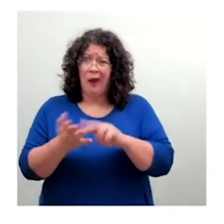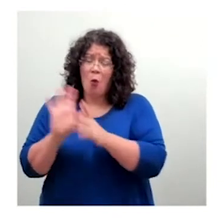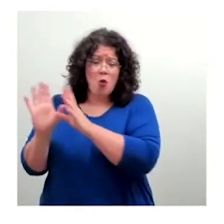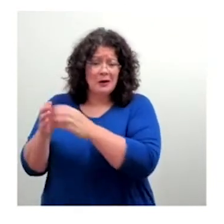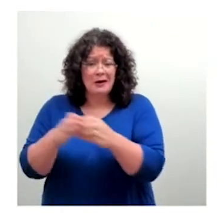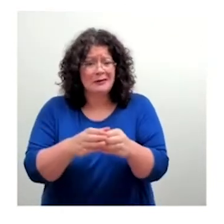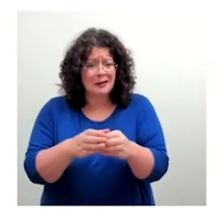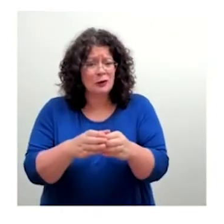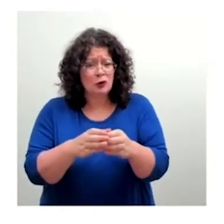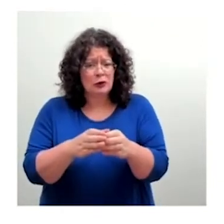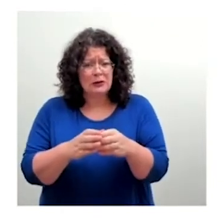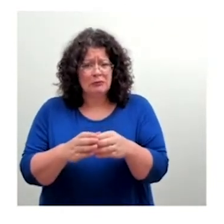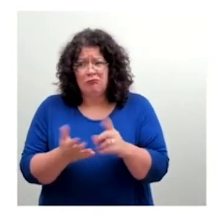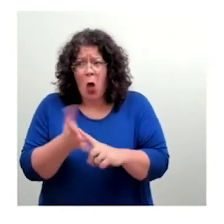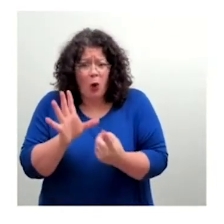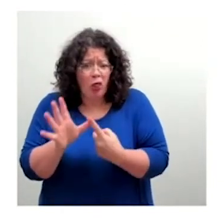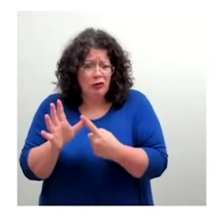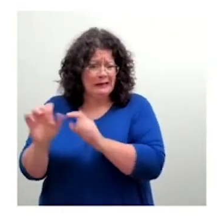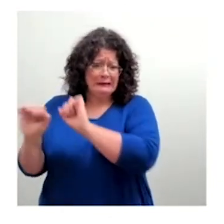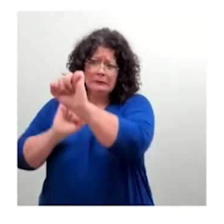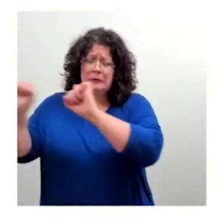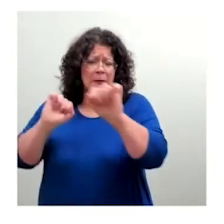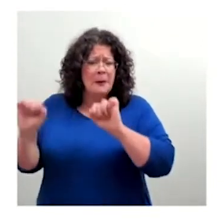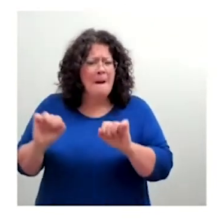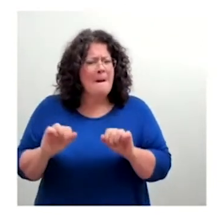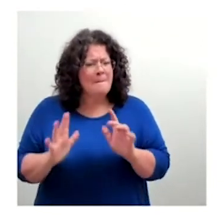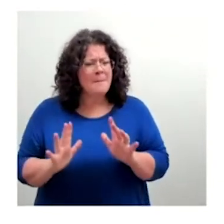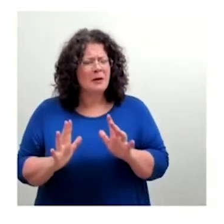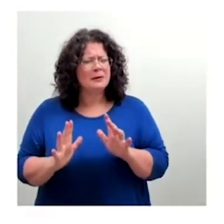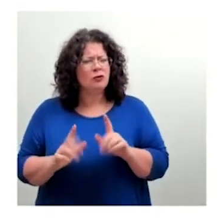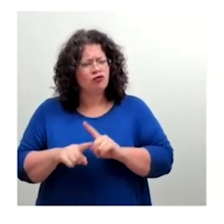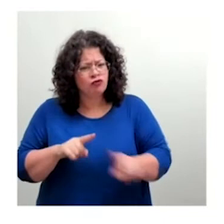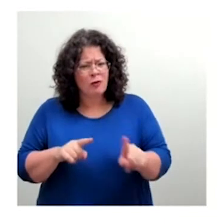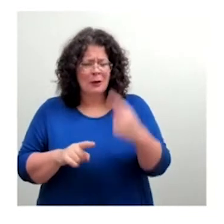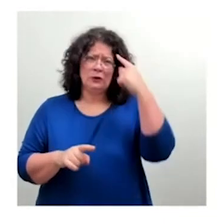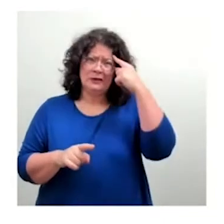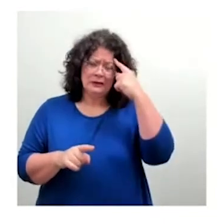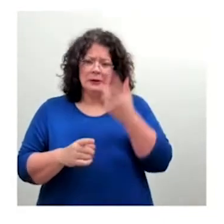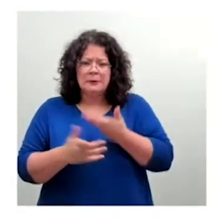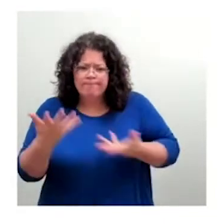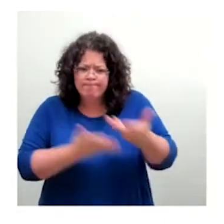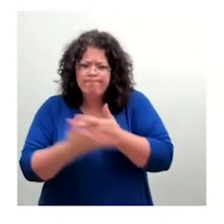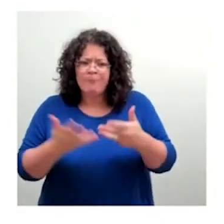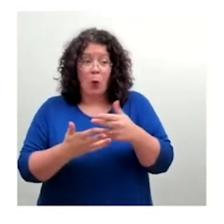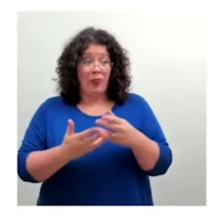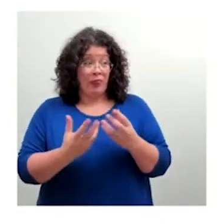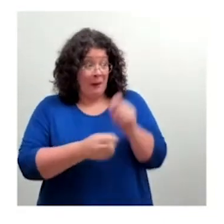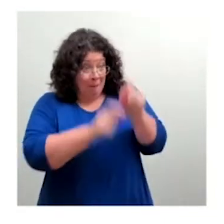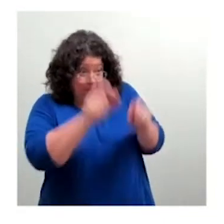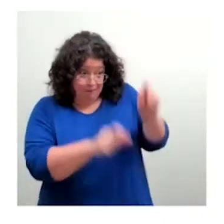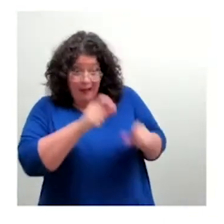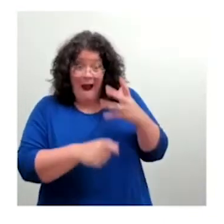citizen who has disabilities so that they can educate you on what is not working for them and what would help